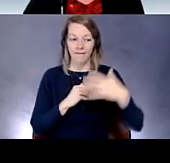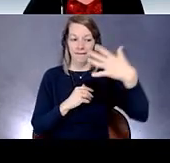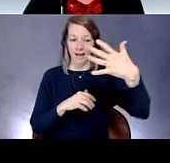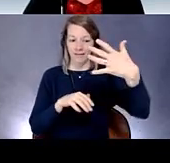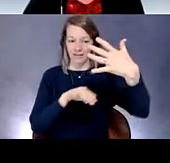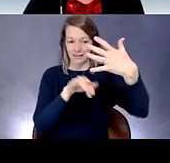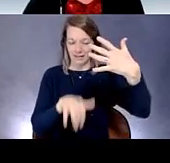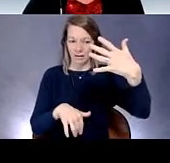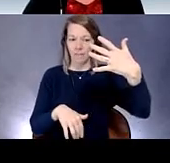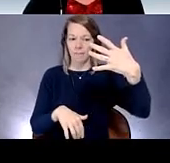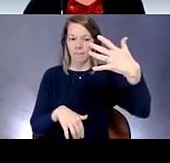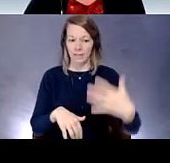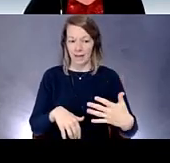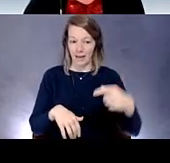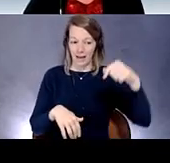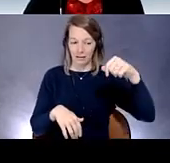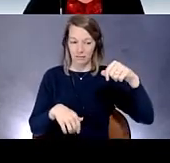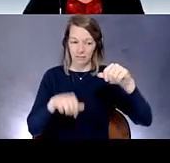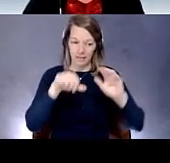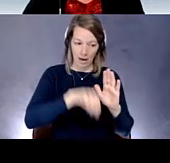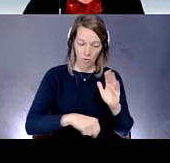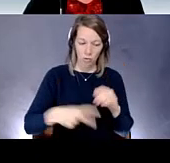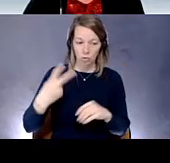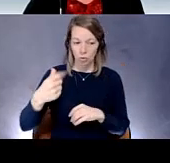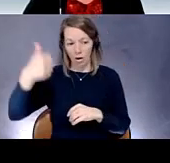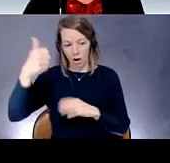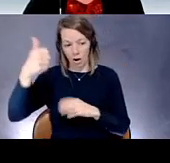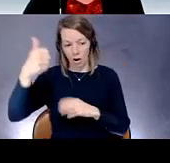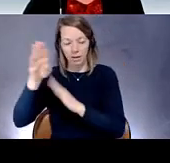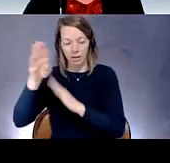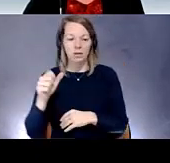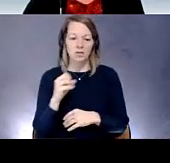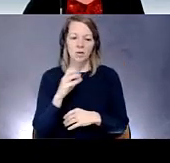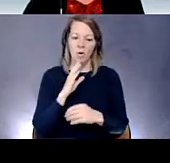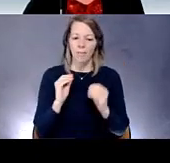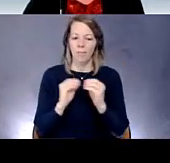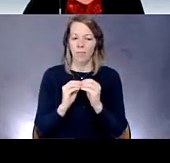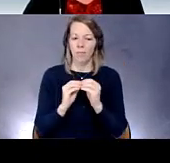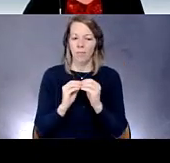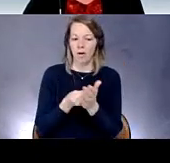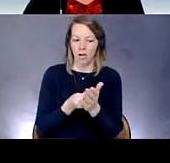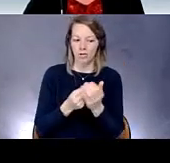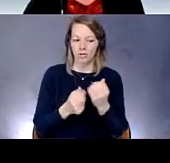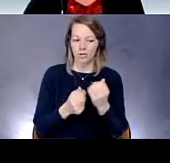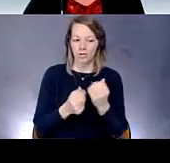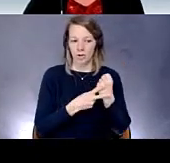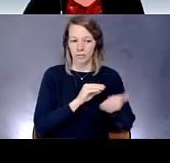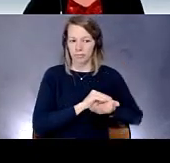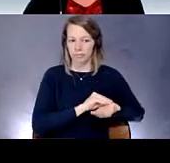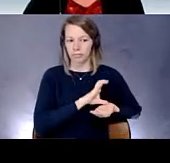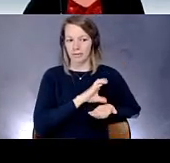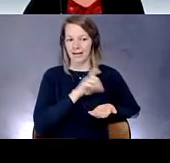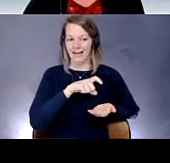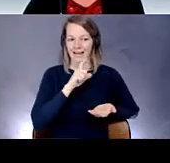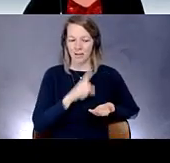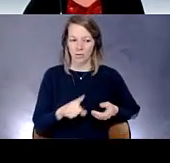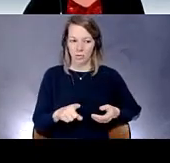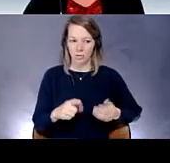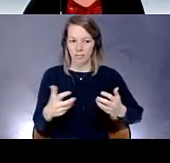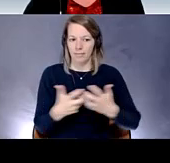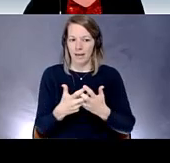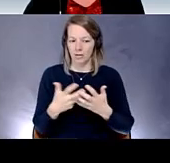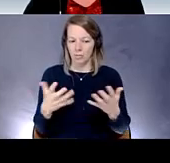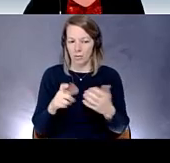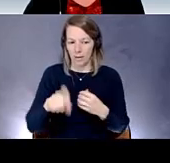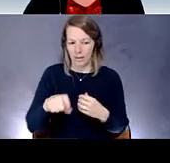are up. So bottom line is, as operating costs increase, more dollars in reserves are needed to have the same days cash on hand over time.